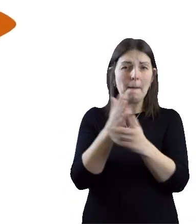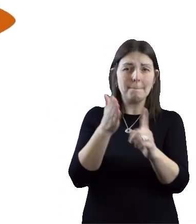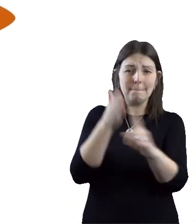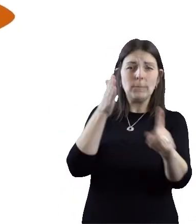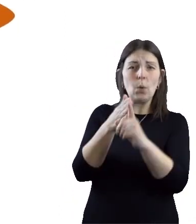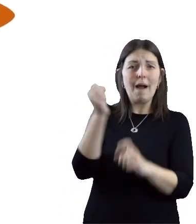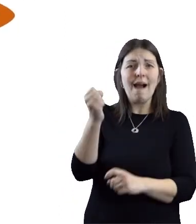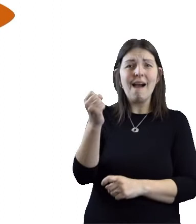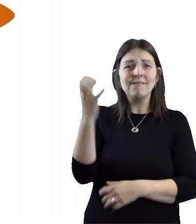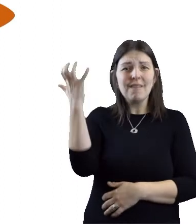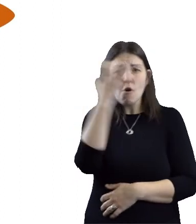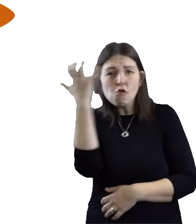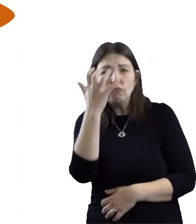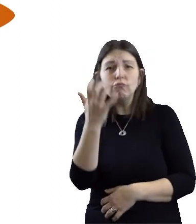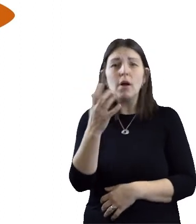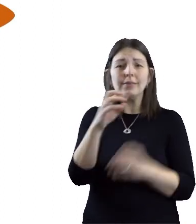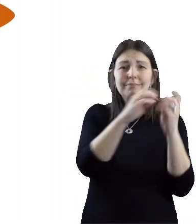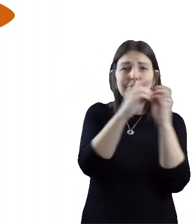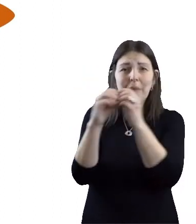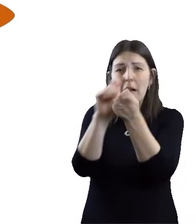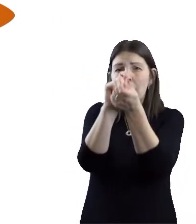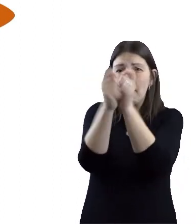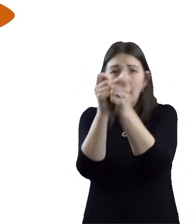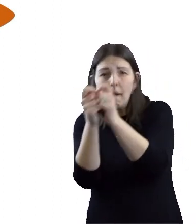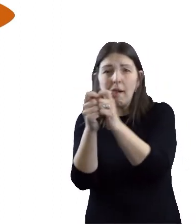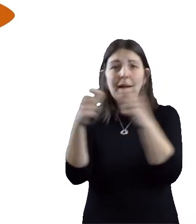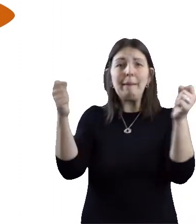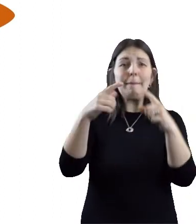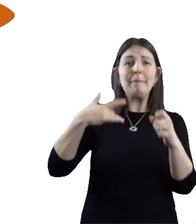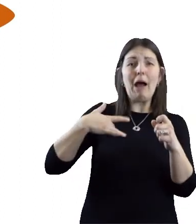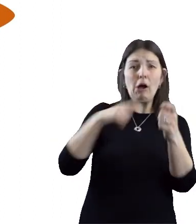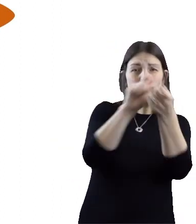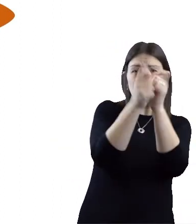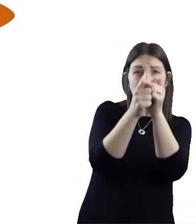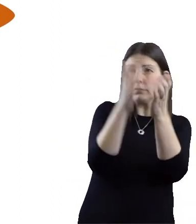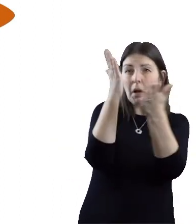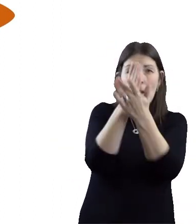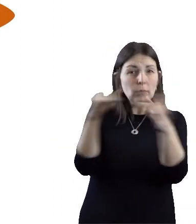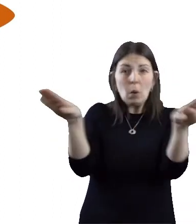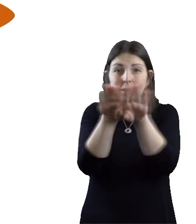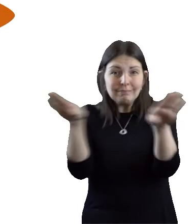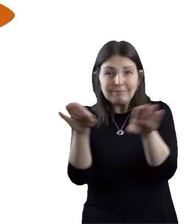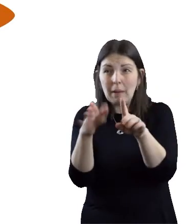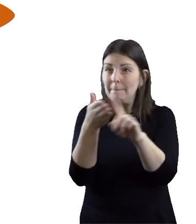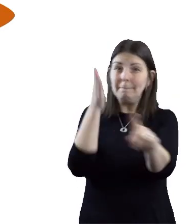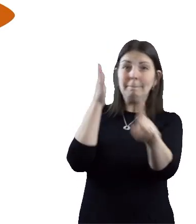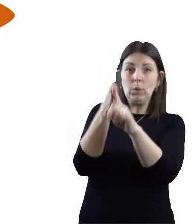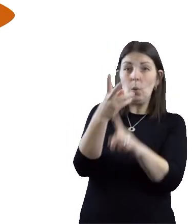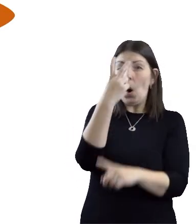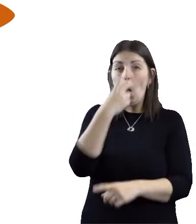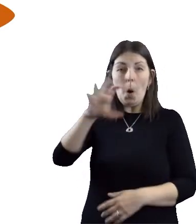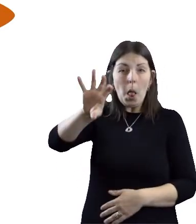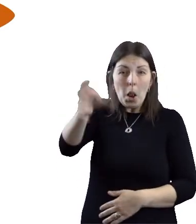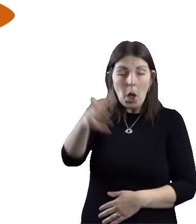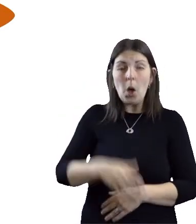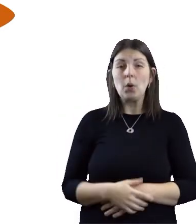similar but not the same as recognised companies or organisations. If you do see the telltale signs of a phishing